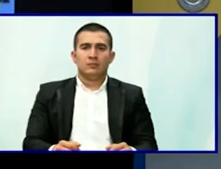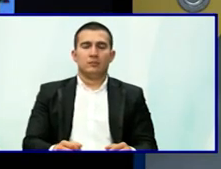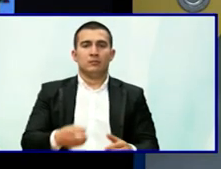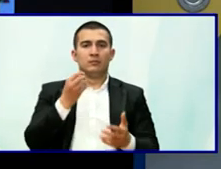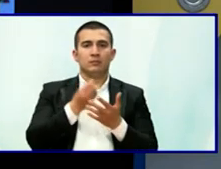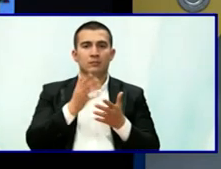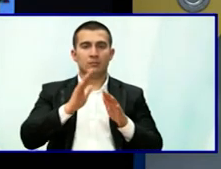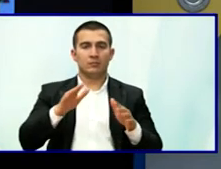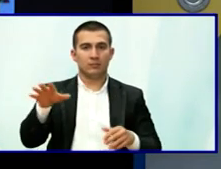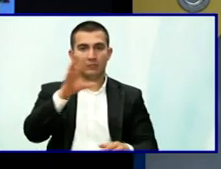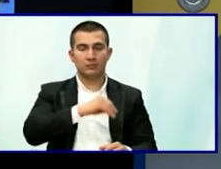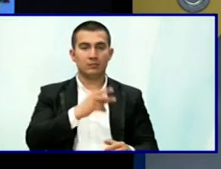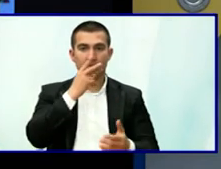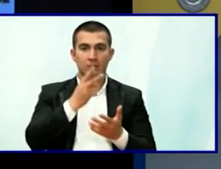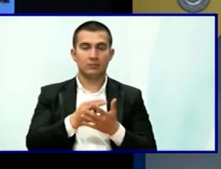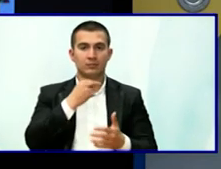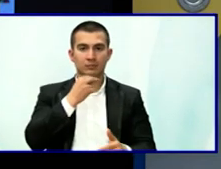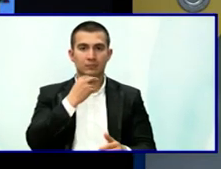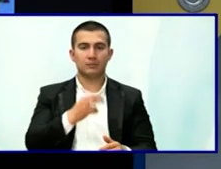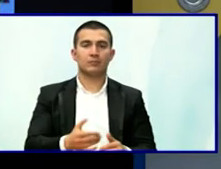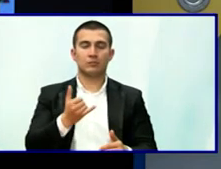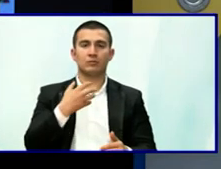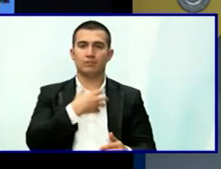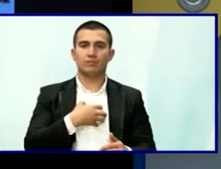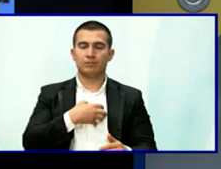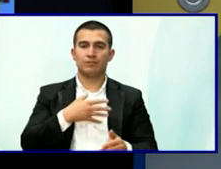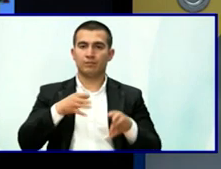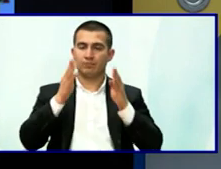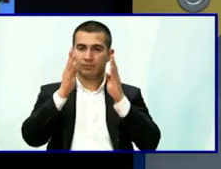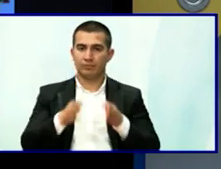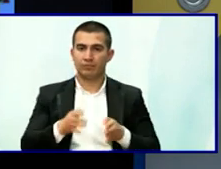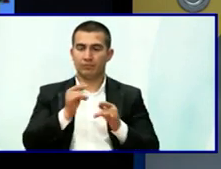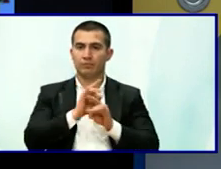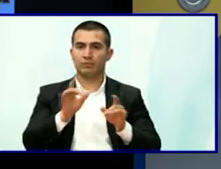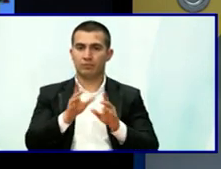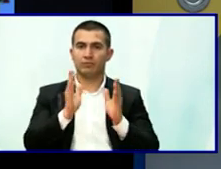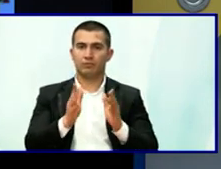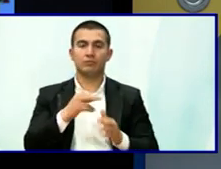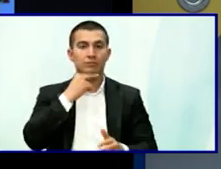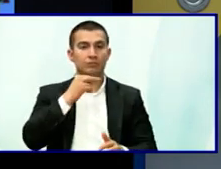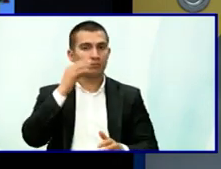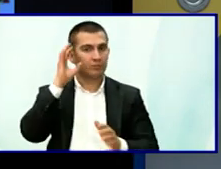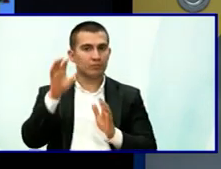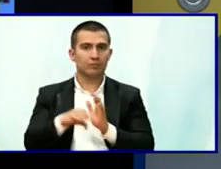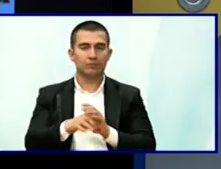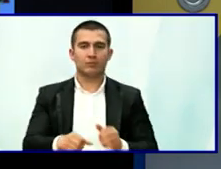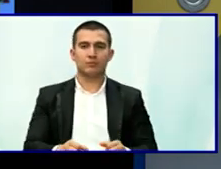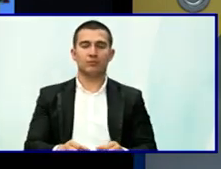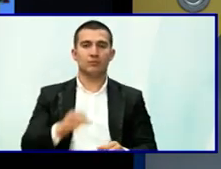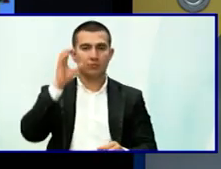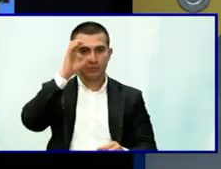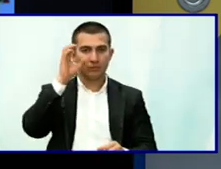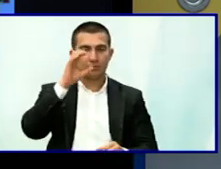Aziz o'quvchilar, endi bugungi darsimizning asosiy qismini boshlasak, diqqat bilan eshitinglar.